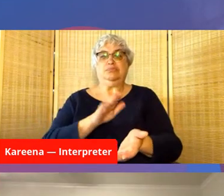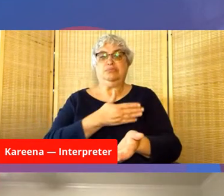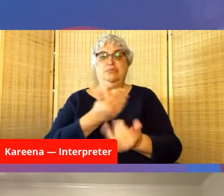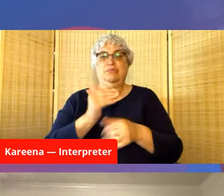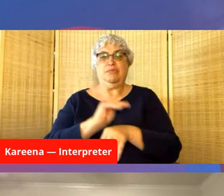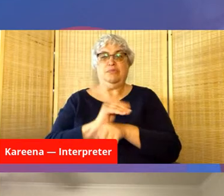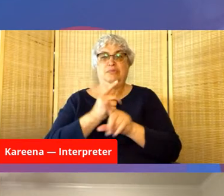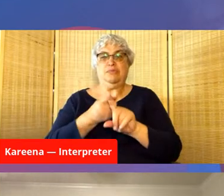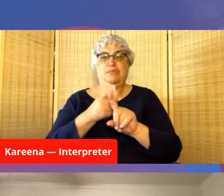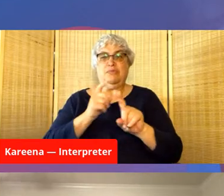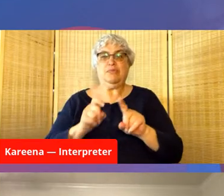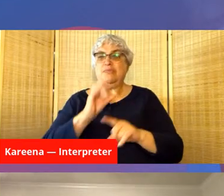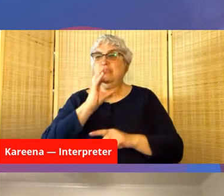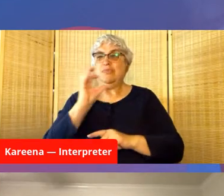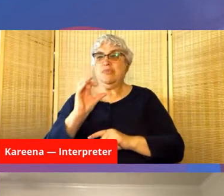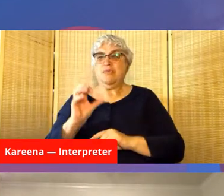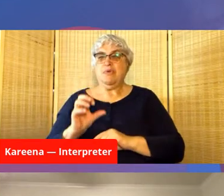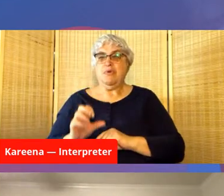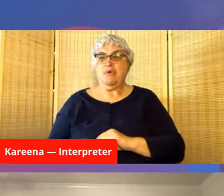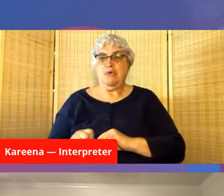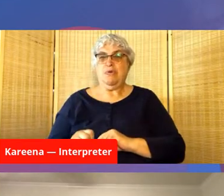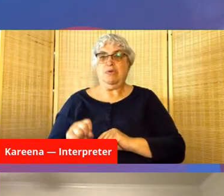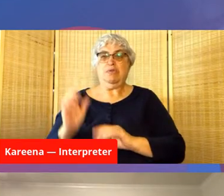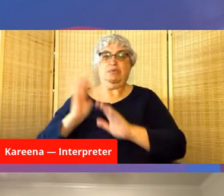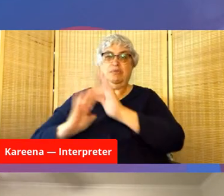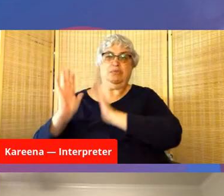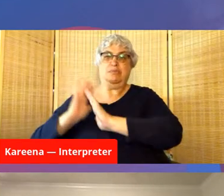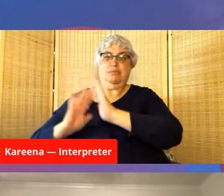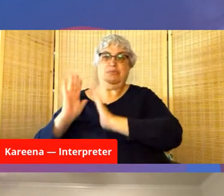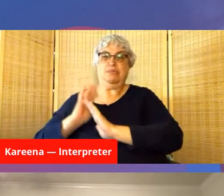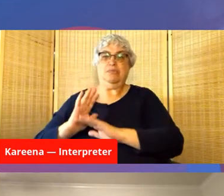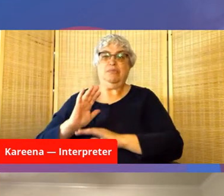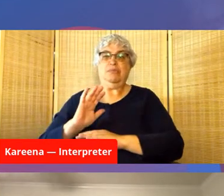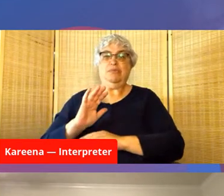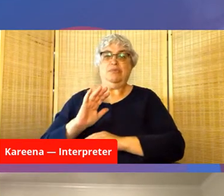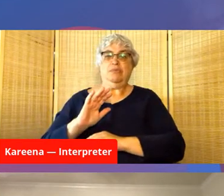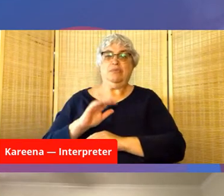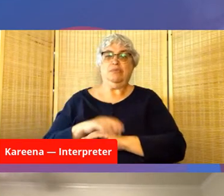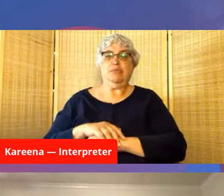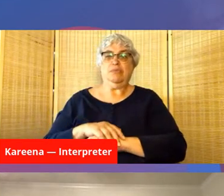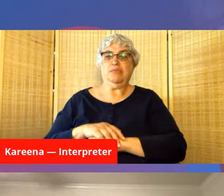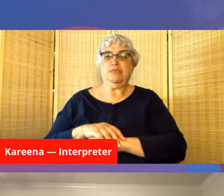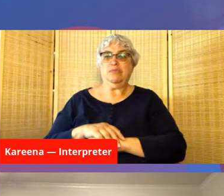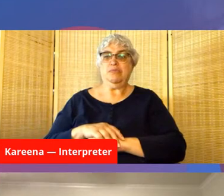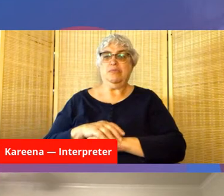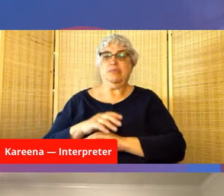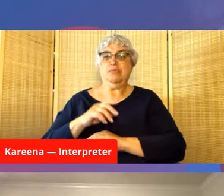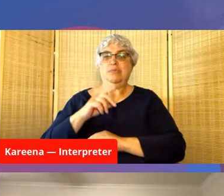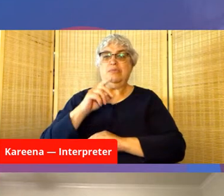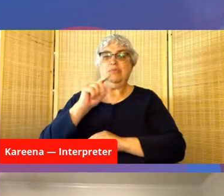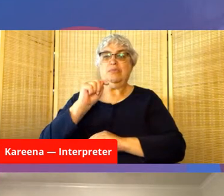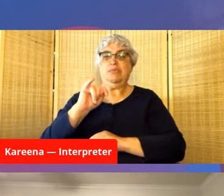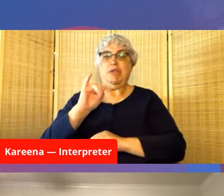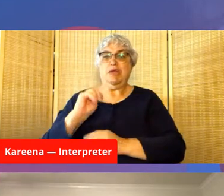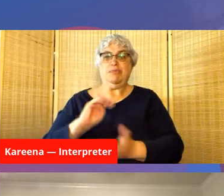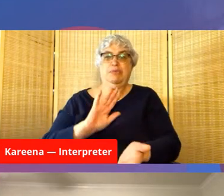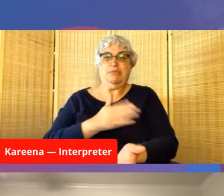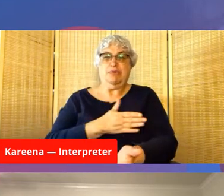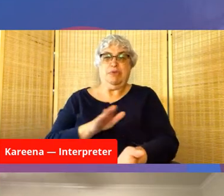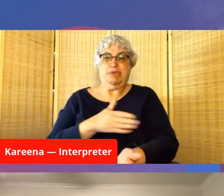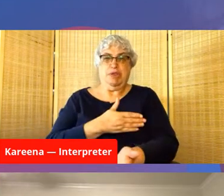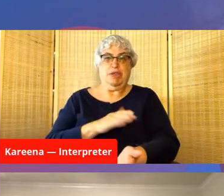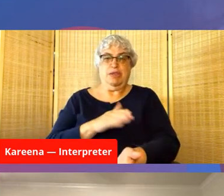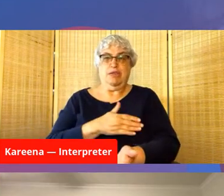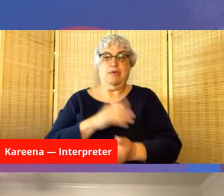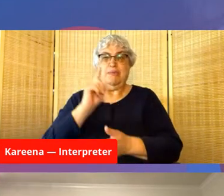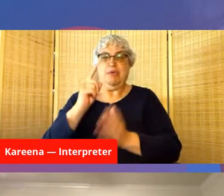from very ancient traditions. And in the case of Hildegard von Bingen, it's almost 1,000 years old.